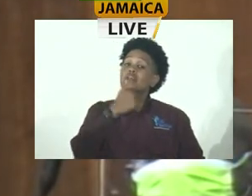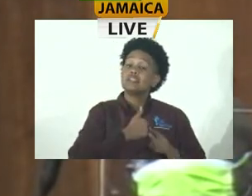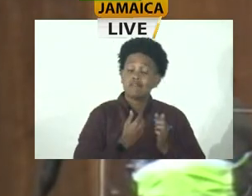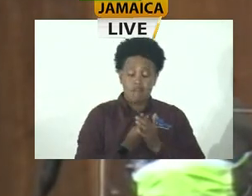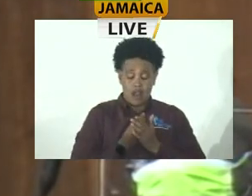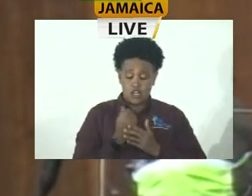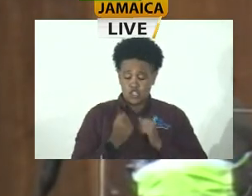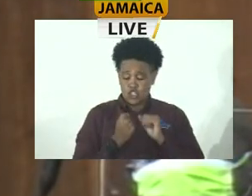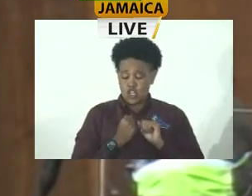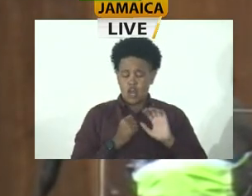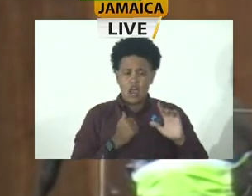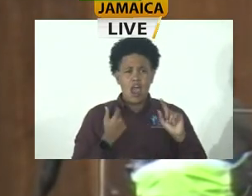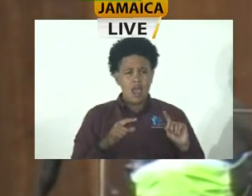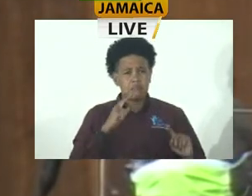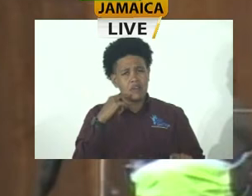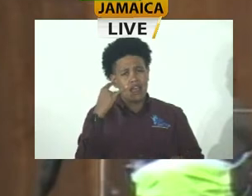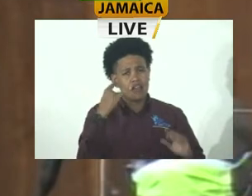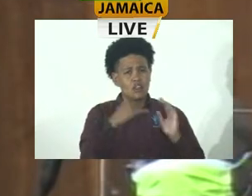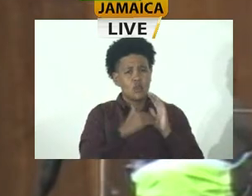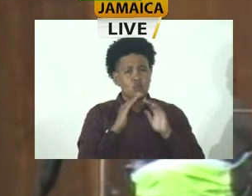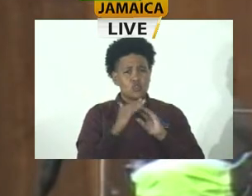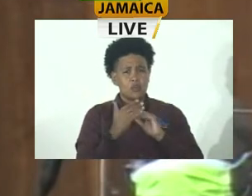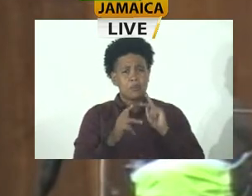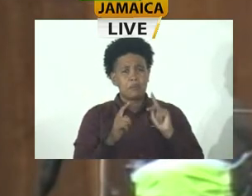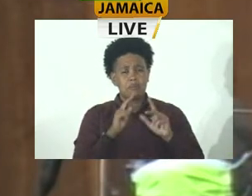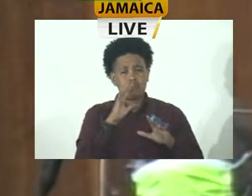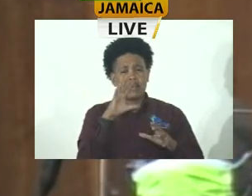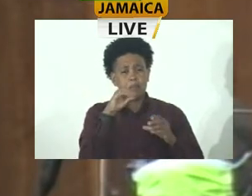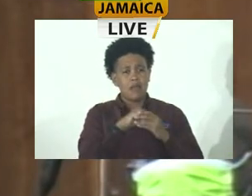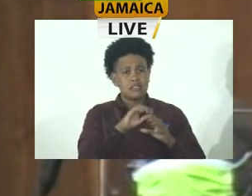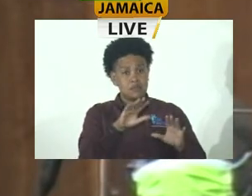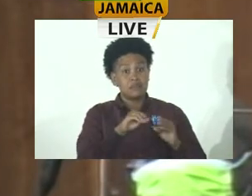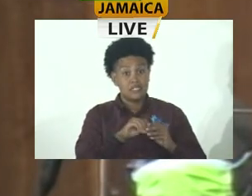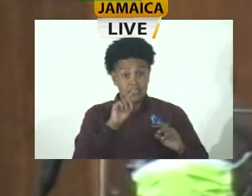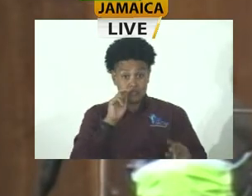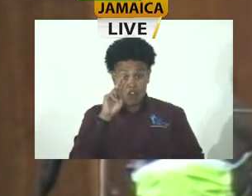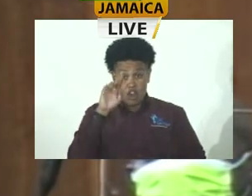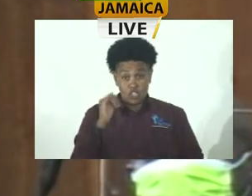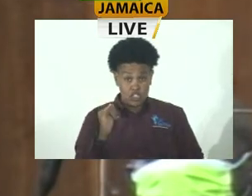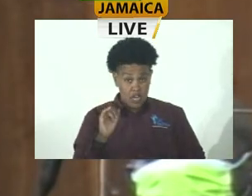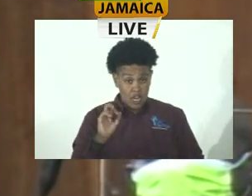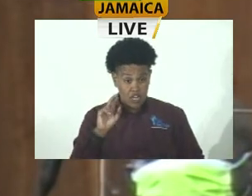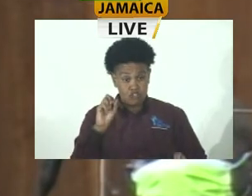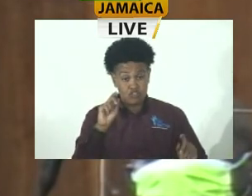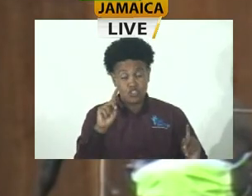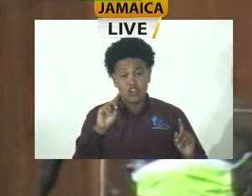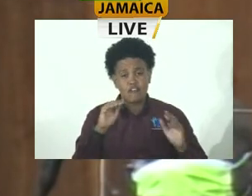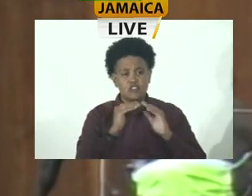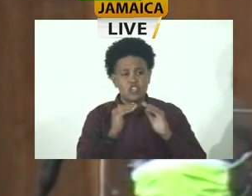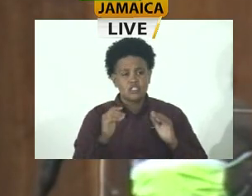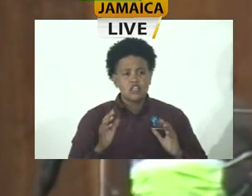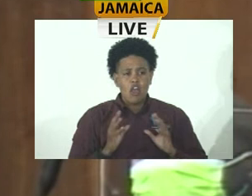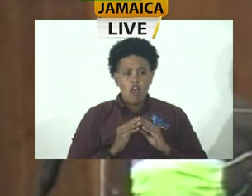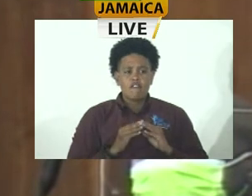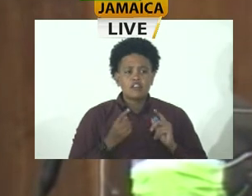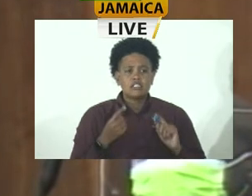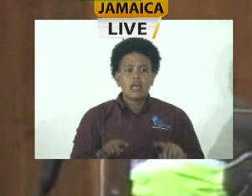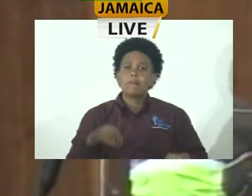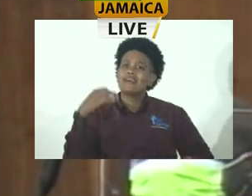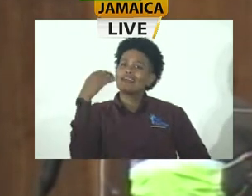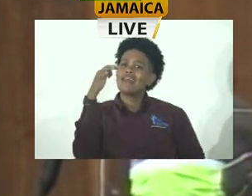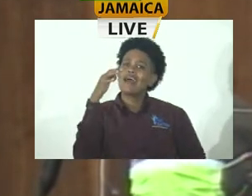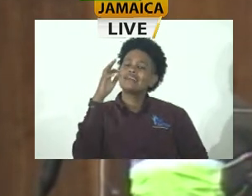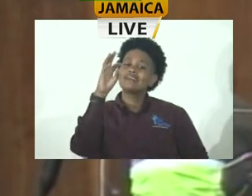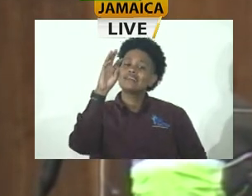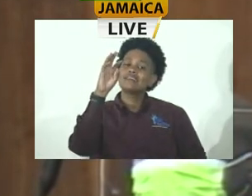madam speaker 18 000 jamaicans participated in restorative justice conferences and 1960